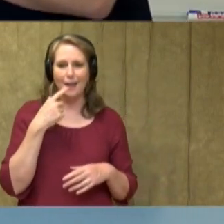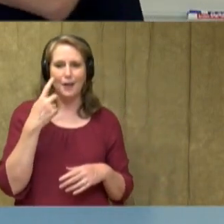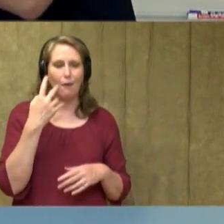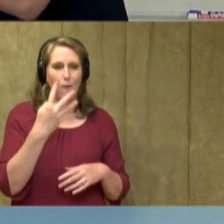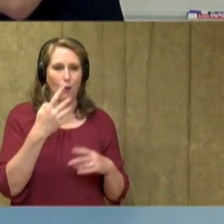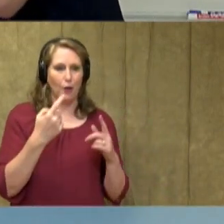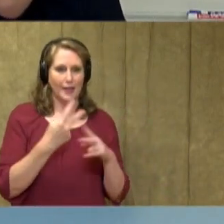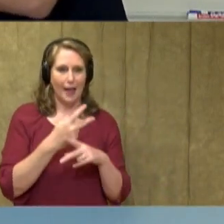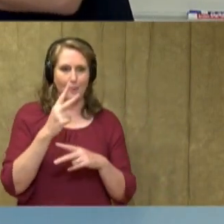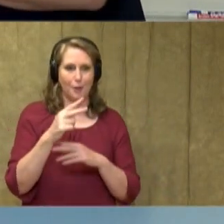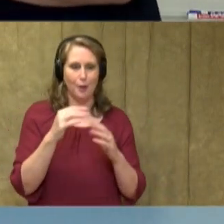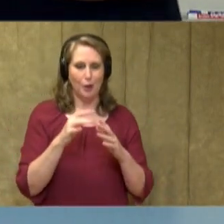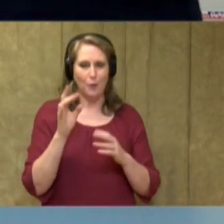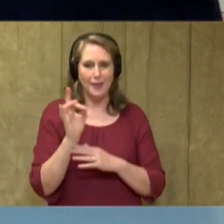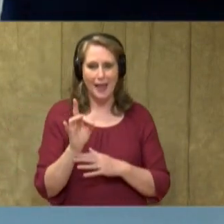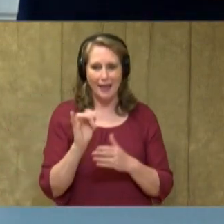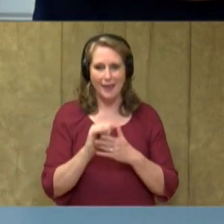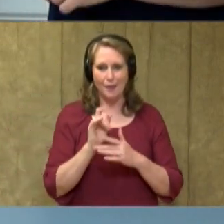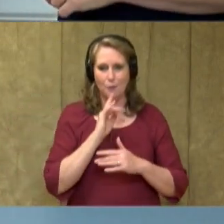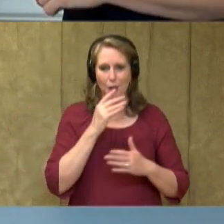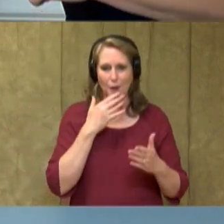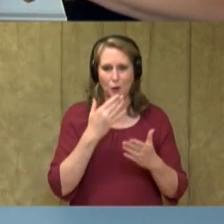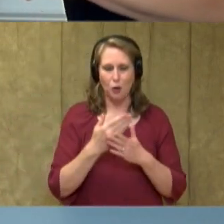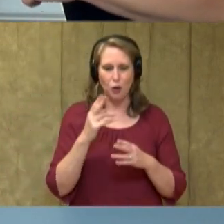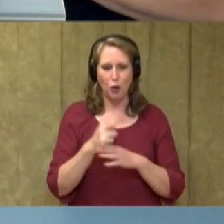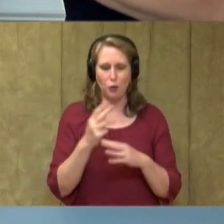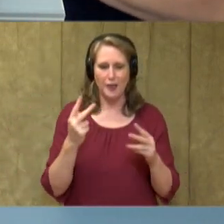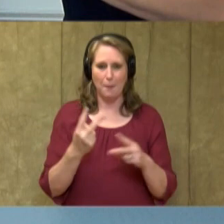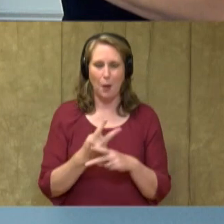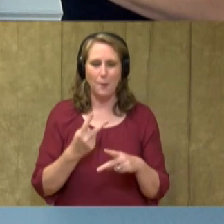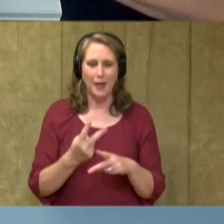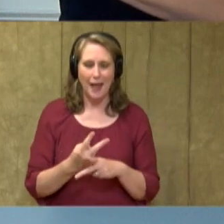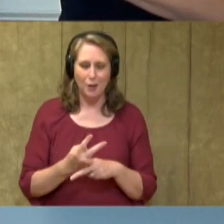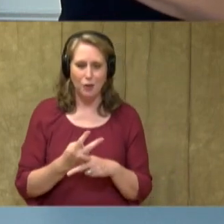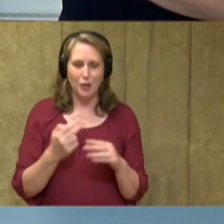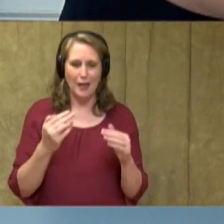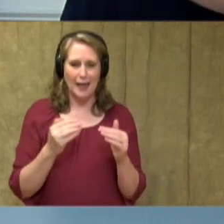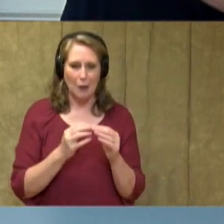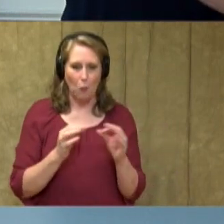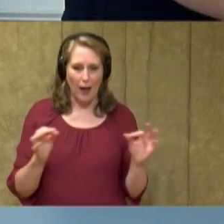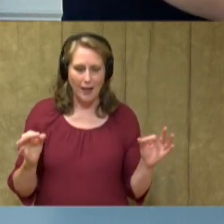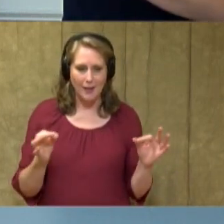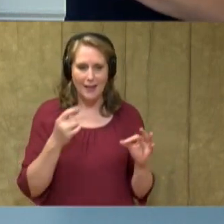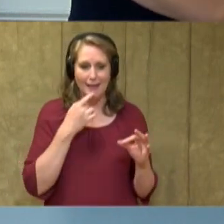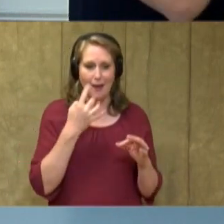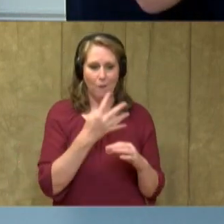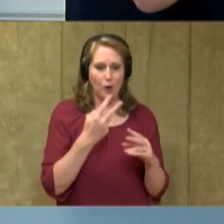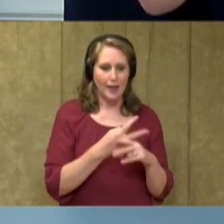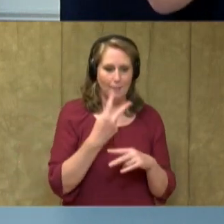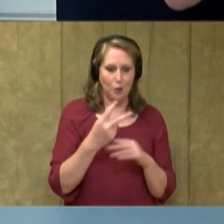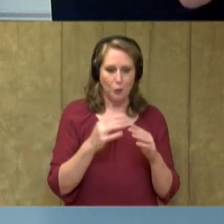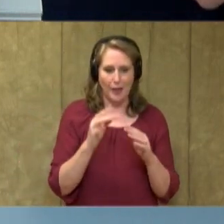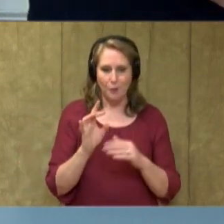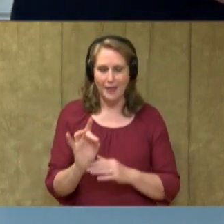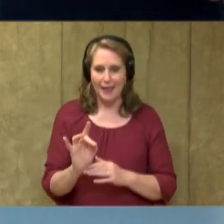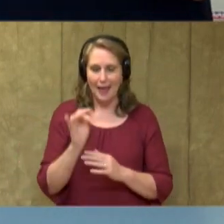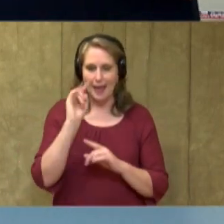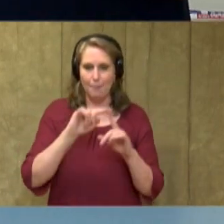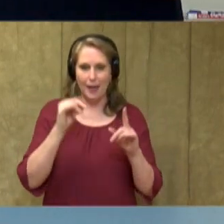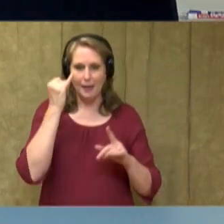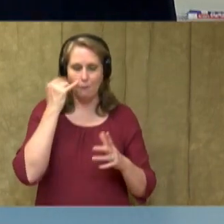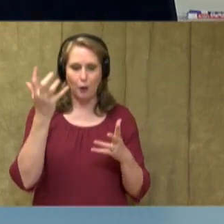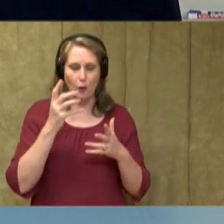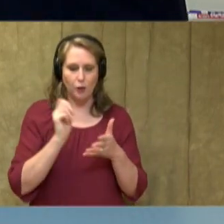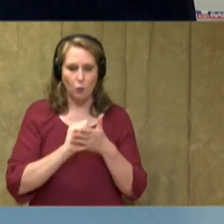are doing really great. So they're using that multiplication equation. They said 4 times 2 is 8. But if we wanted to